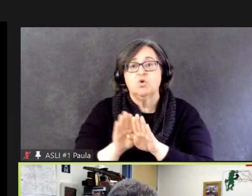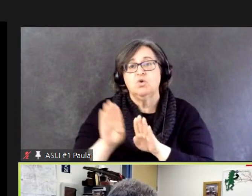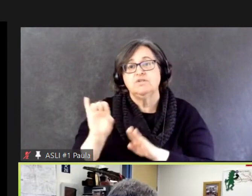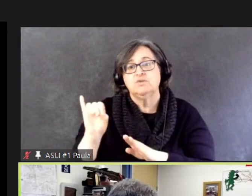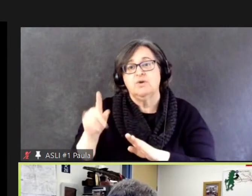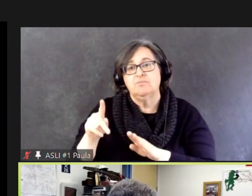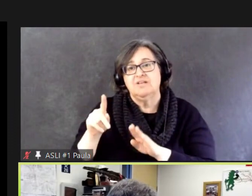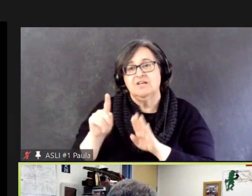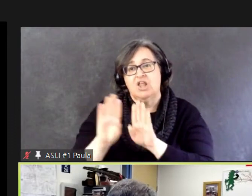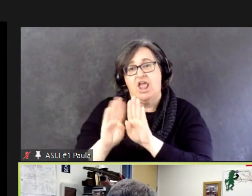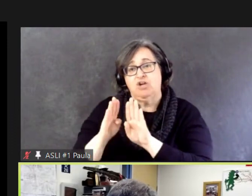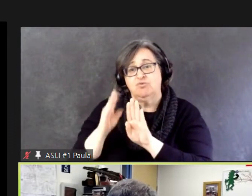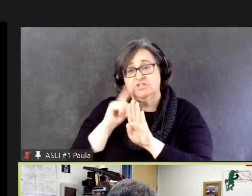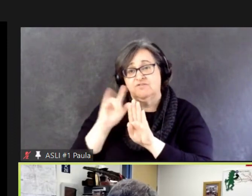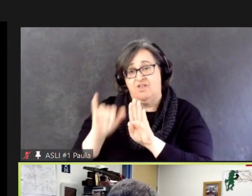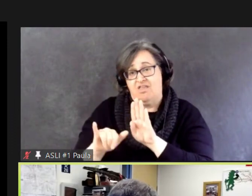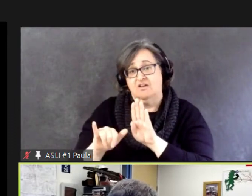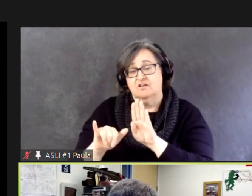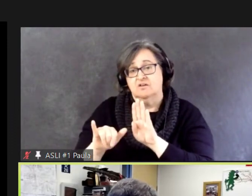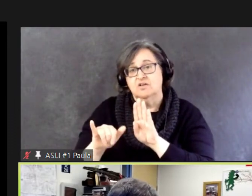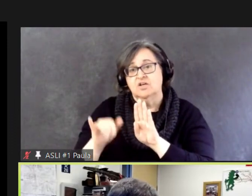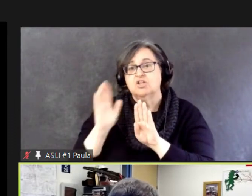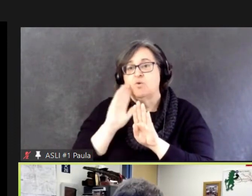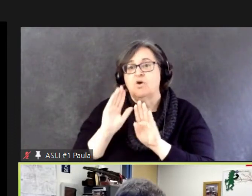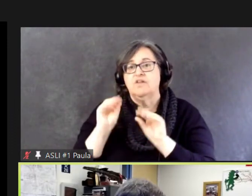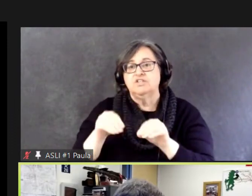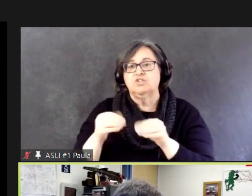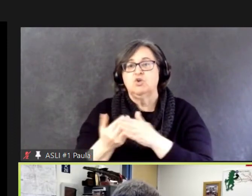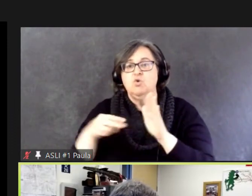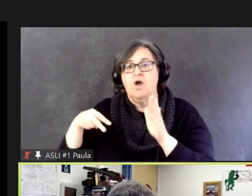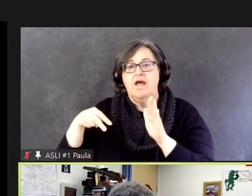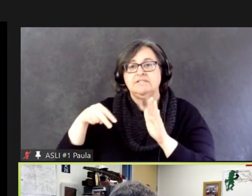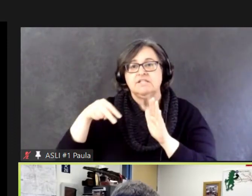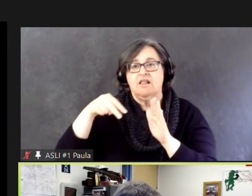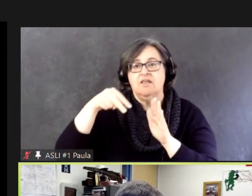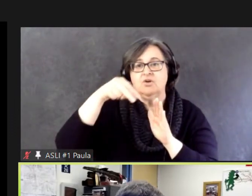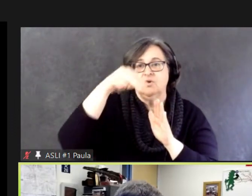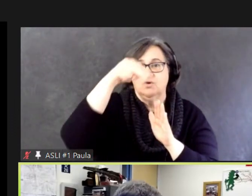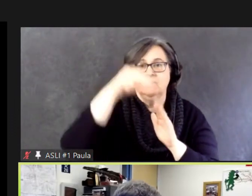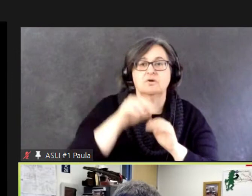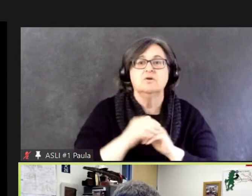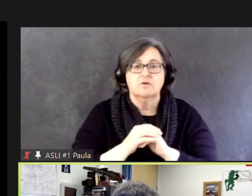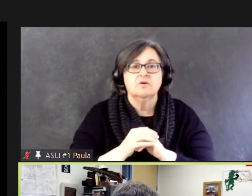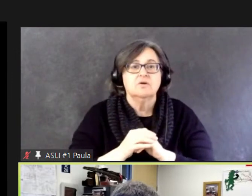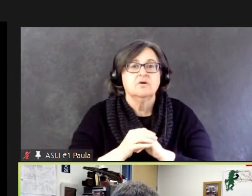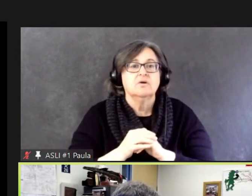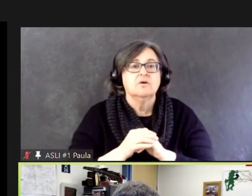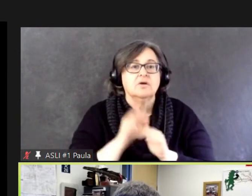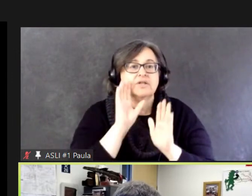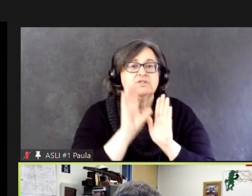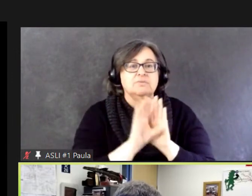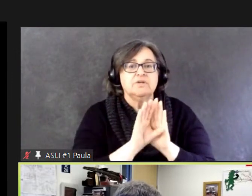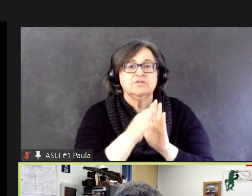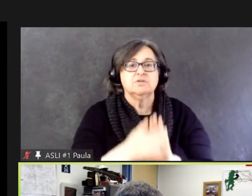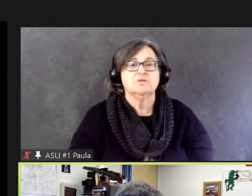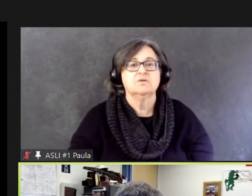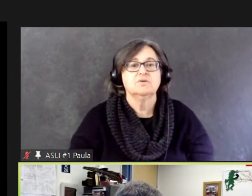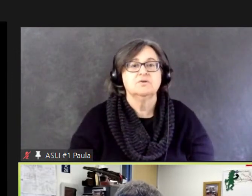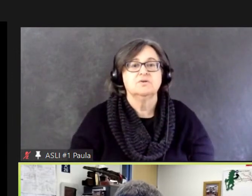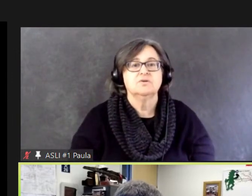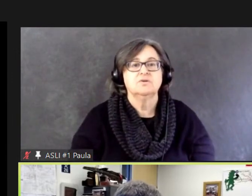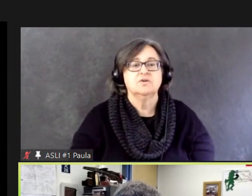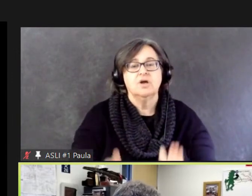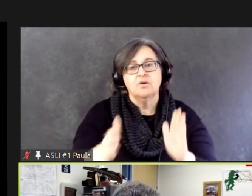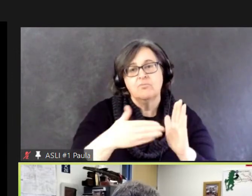Park entrance of that station to facilitate the installation of the new escalator there. So we can move on to the photos. Here they are